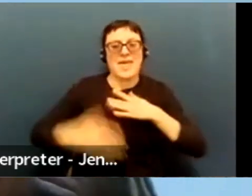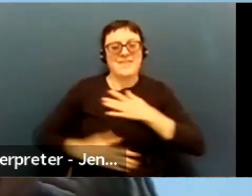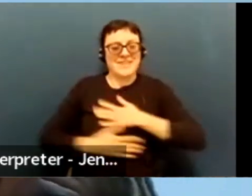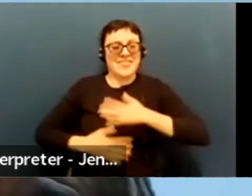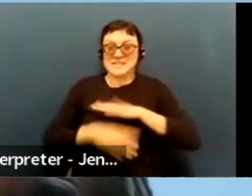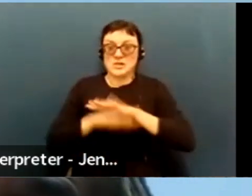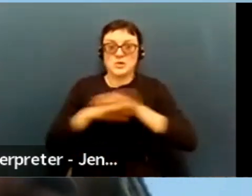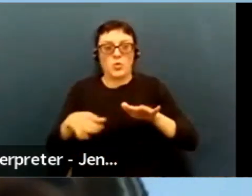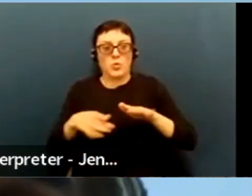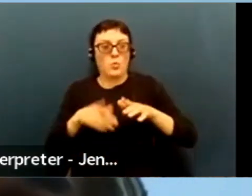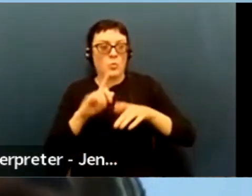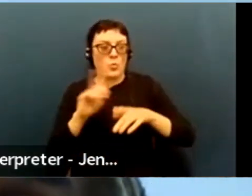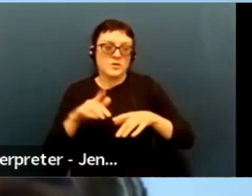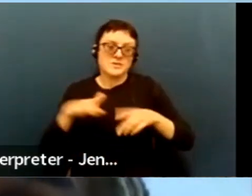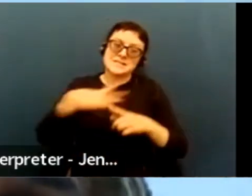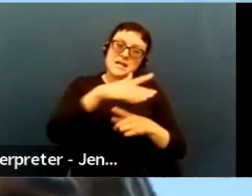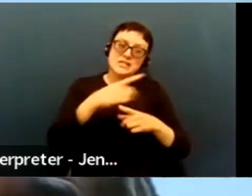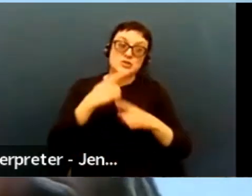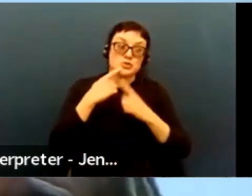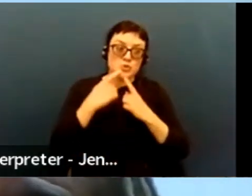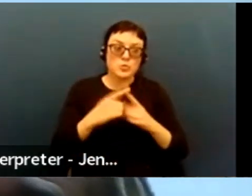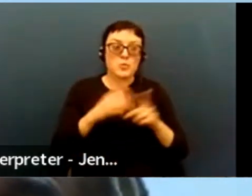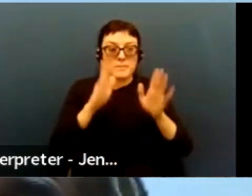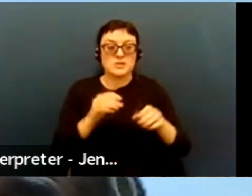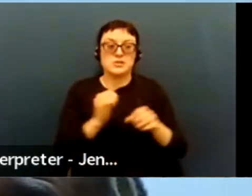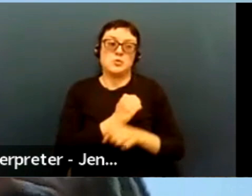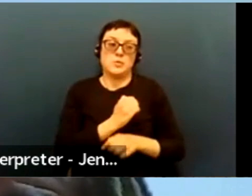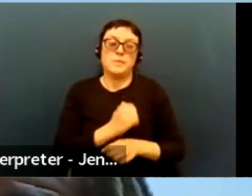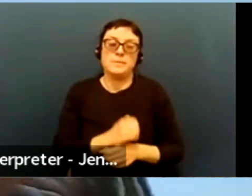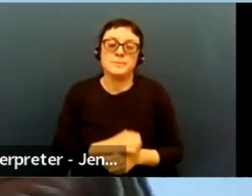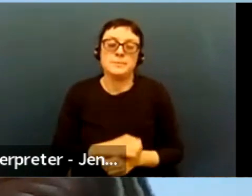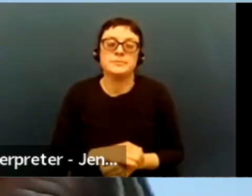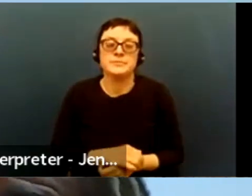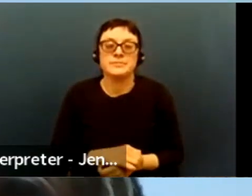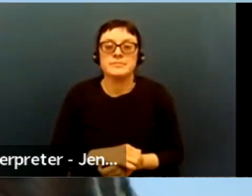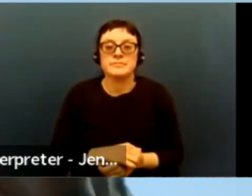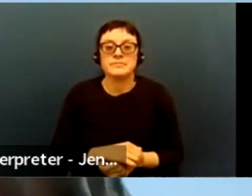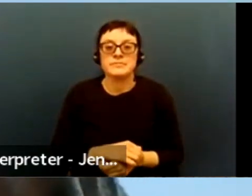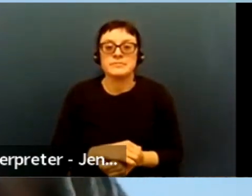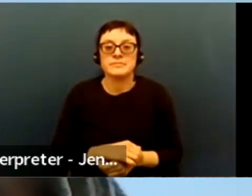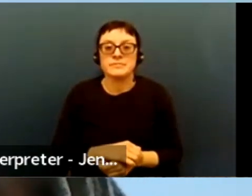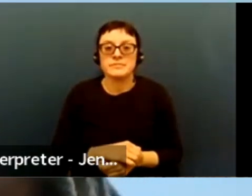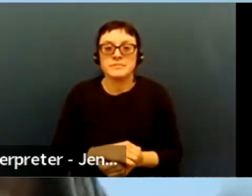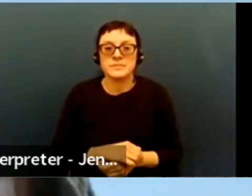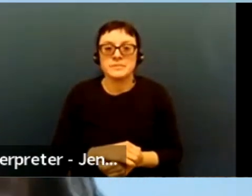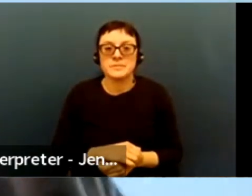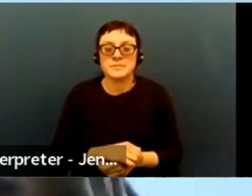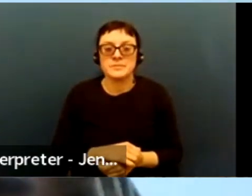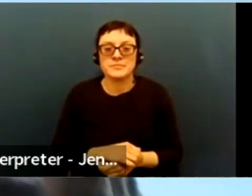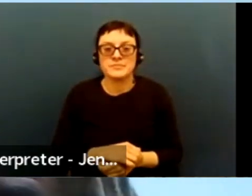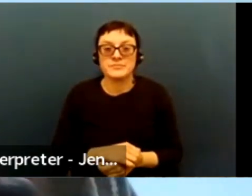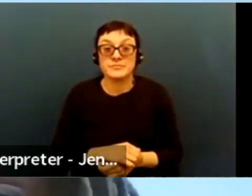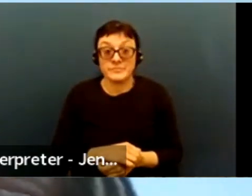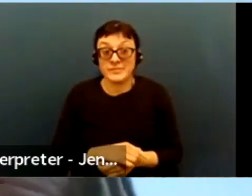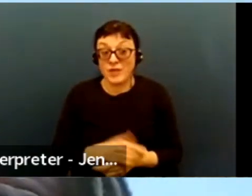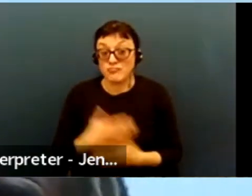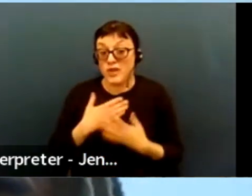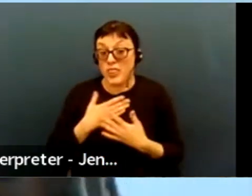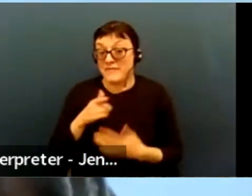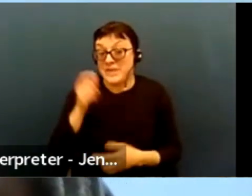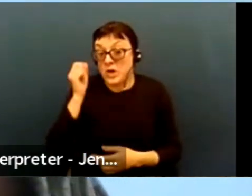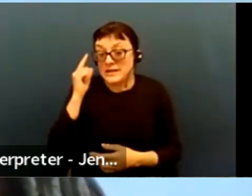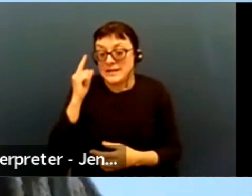you know, there was a lot of going around the world and quote unquote civilizing other nations and conquering the